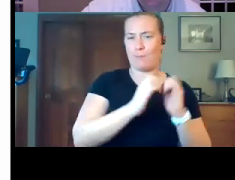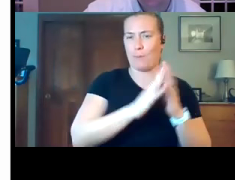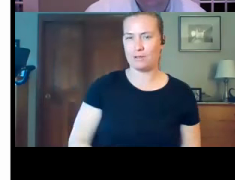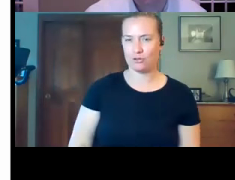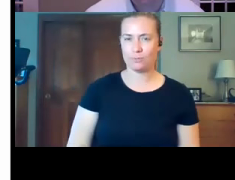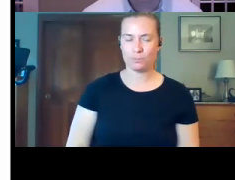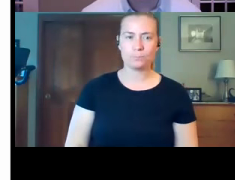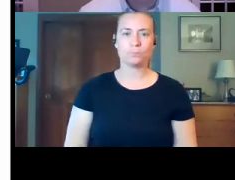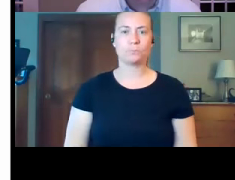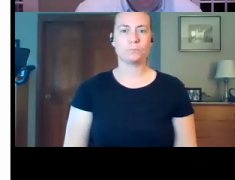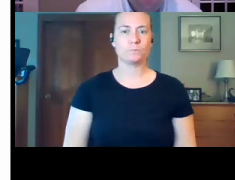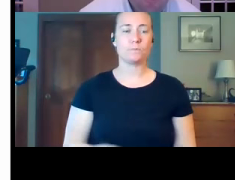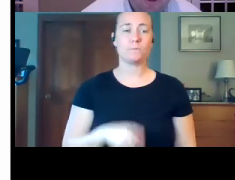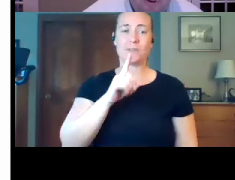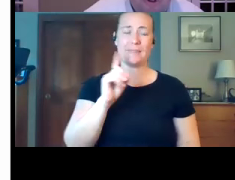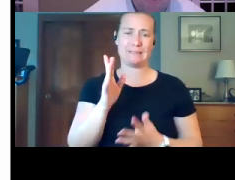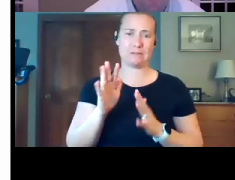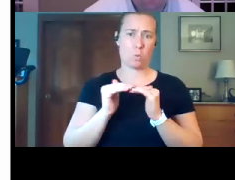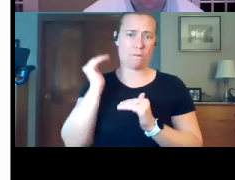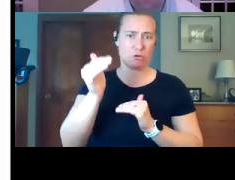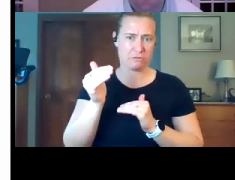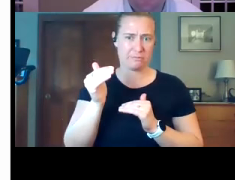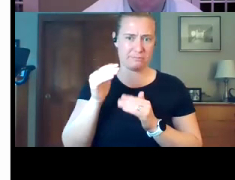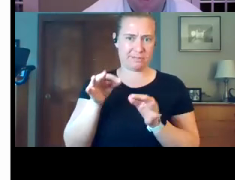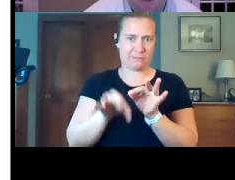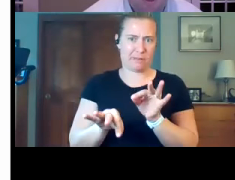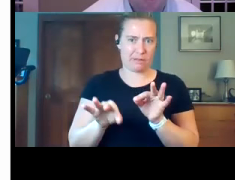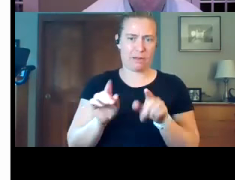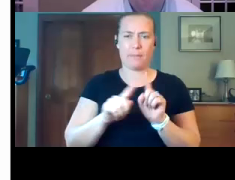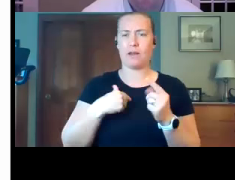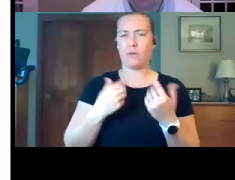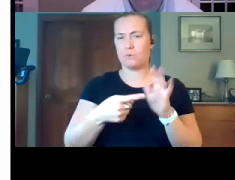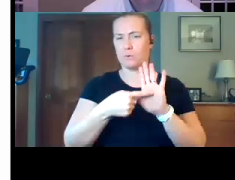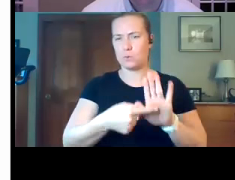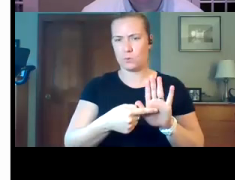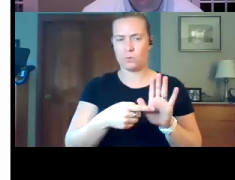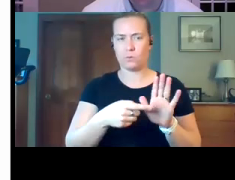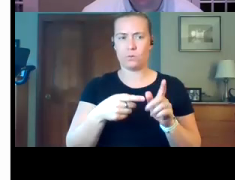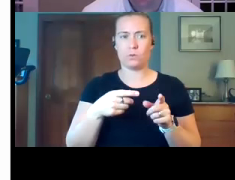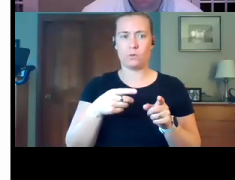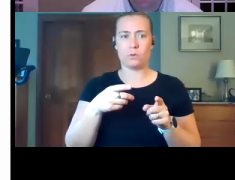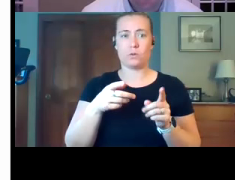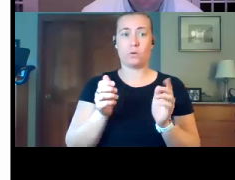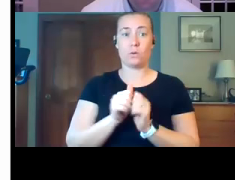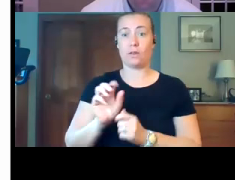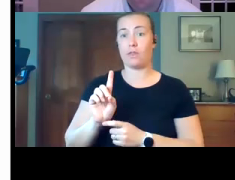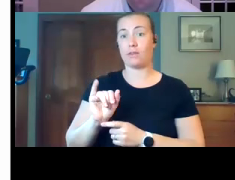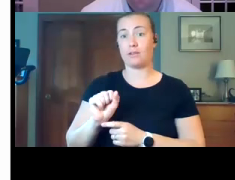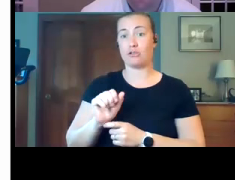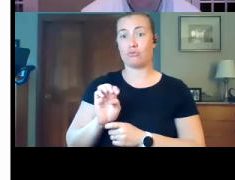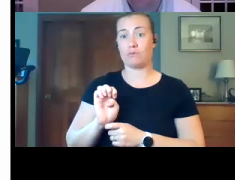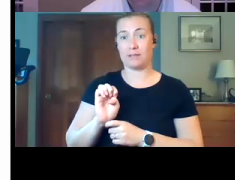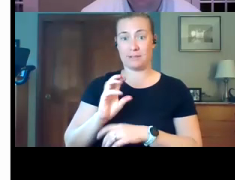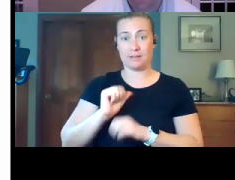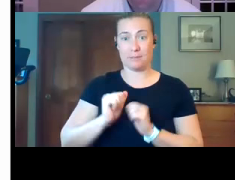And this is overly simplistic, but I often show this just to demonstrate that with discrete implementation strategies, ideally